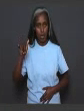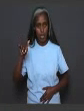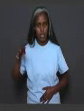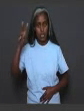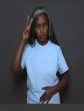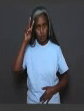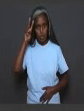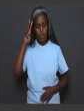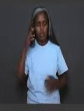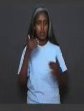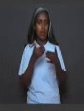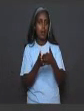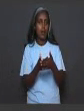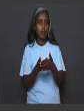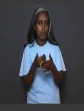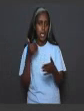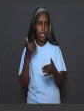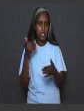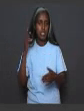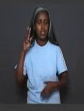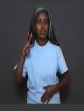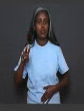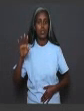4y squared minus